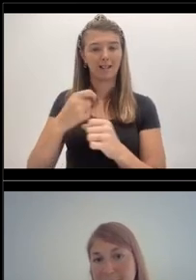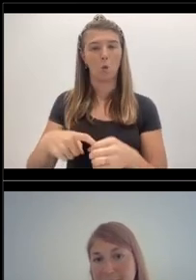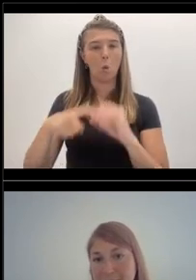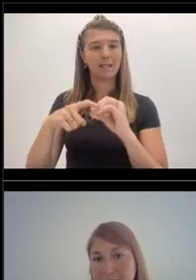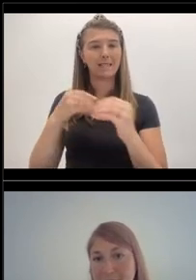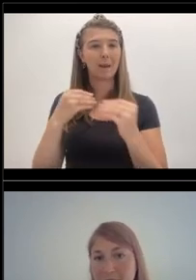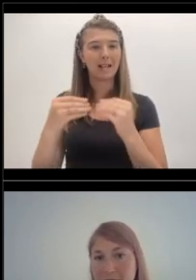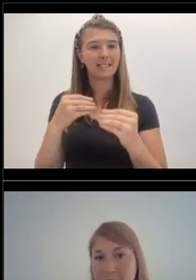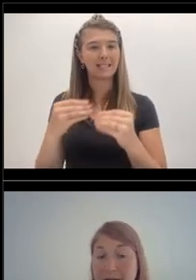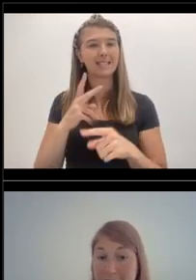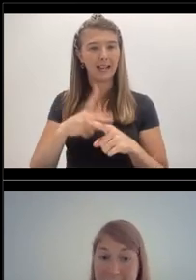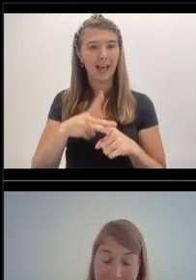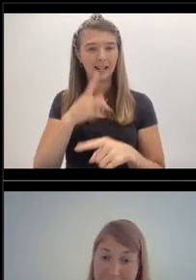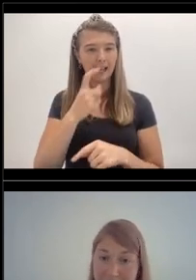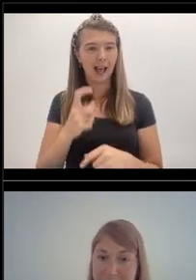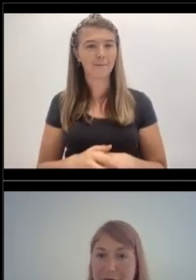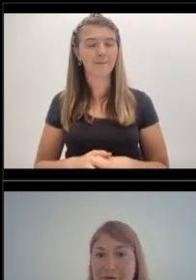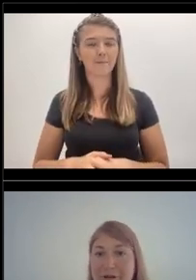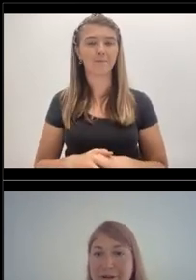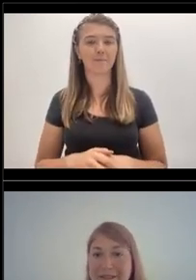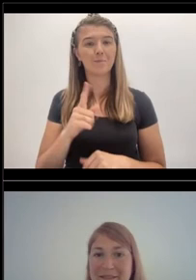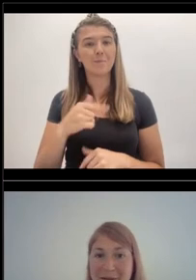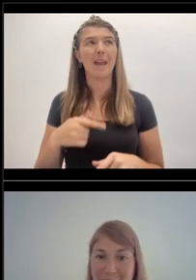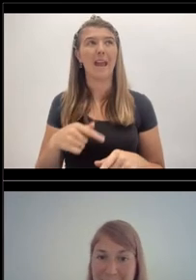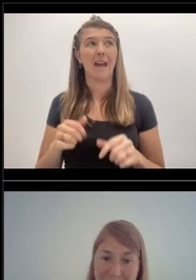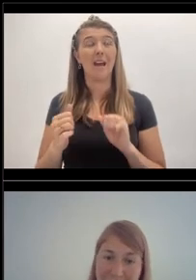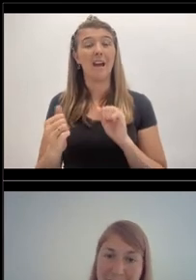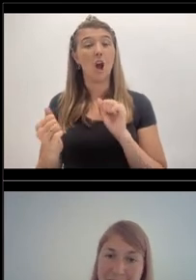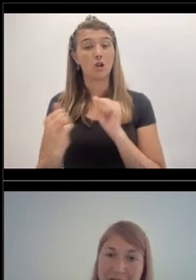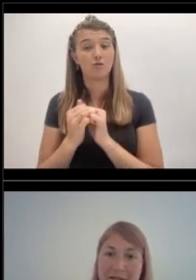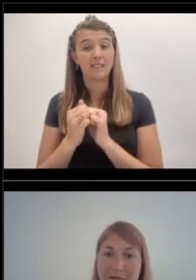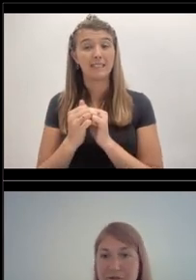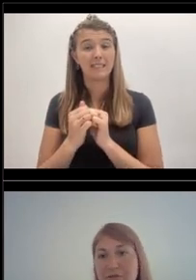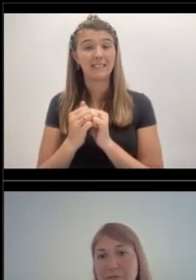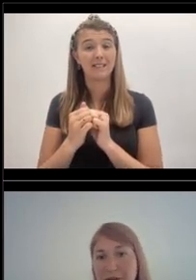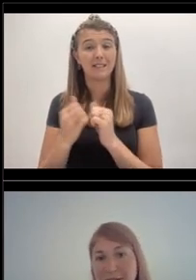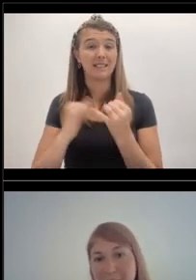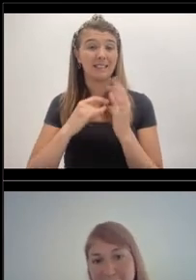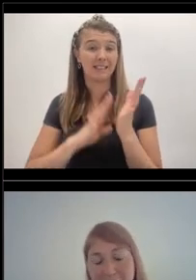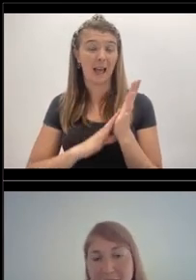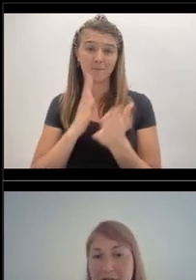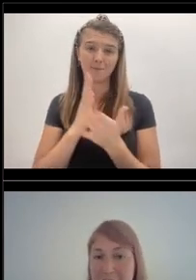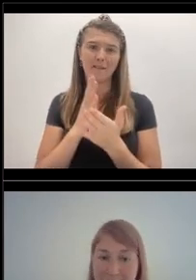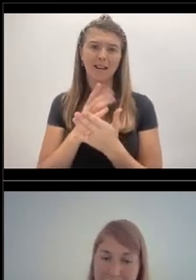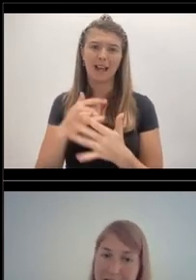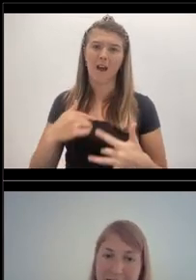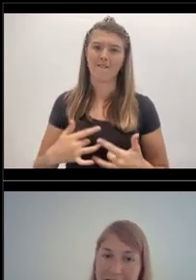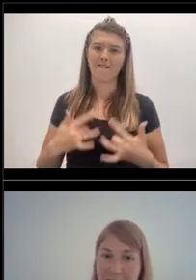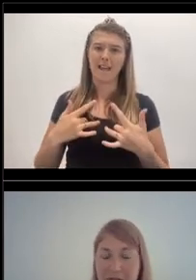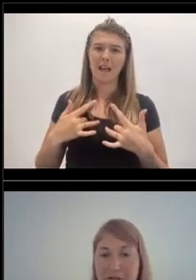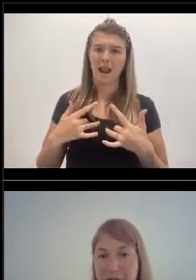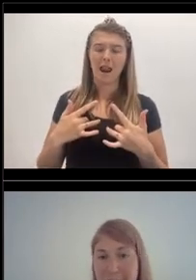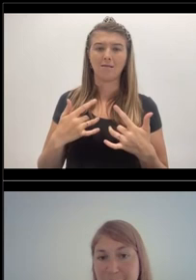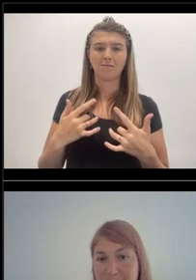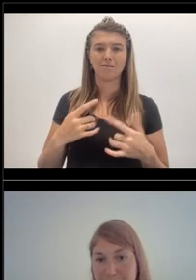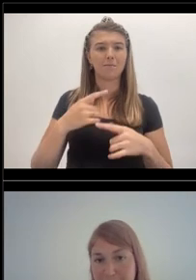again. But I also agree with some 100% that we should mechanically recycle as